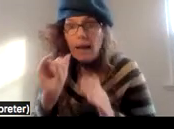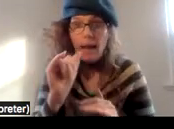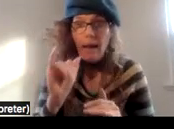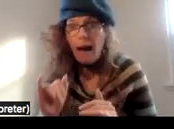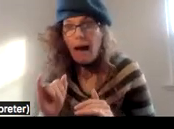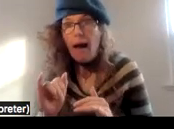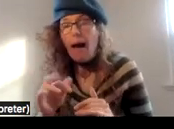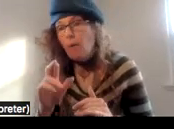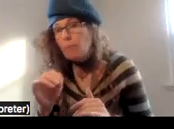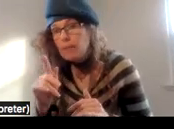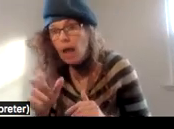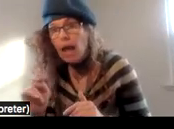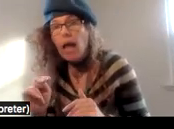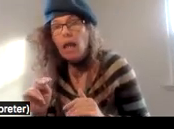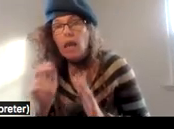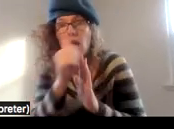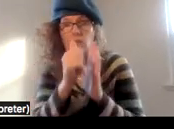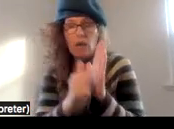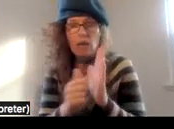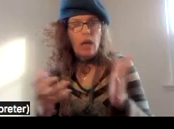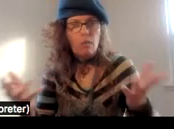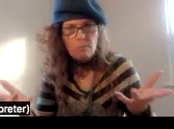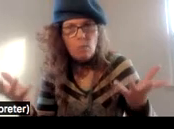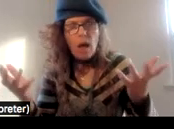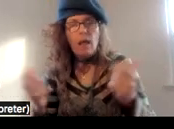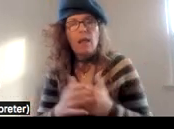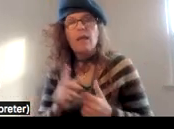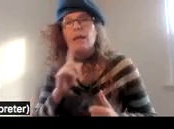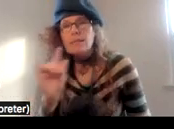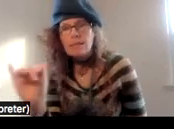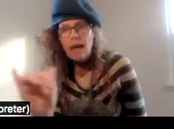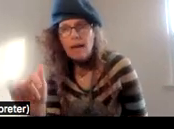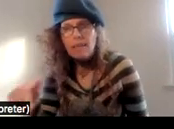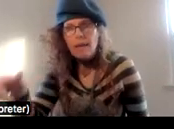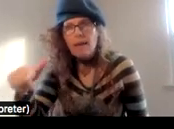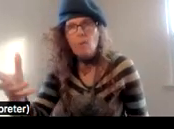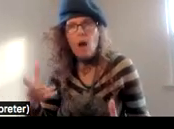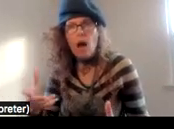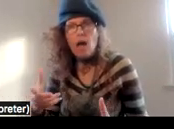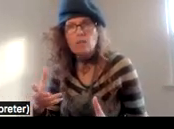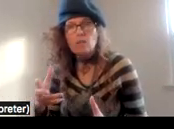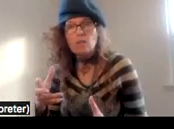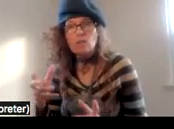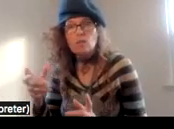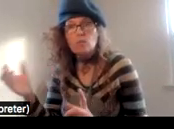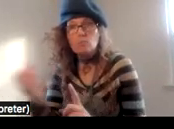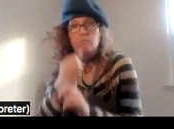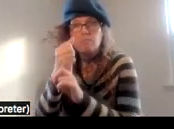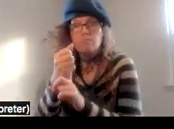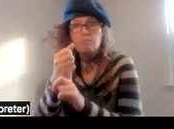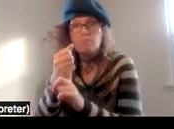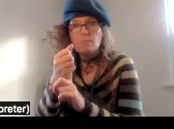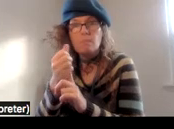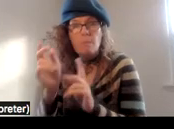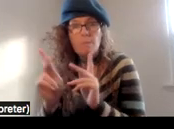reptilian agenda is you know it's like they want to harness the people that have these extra